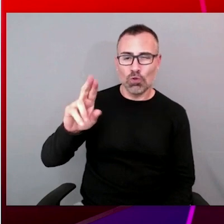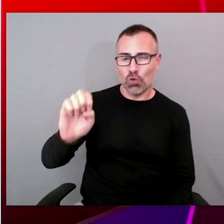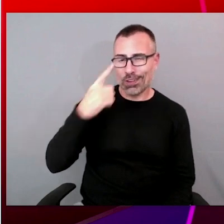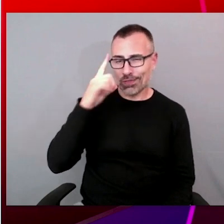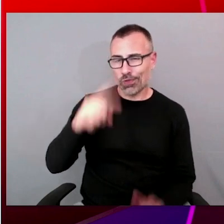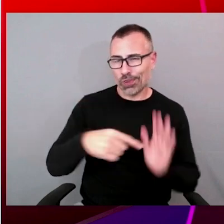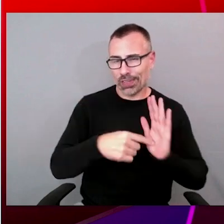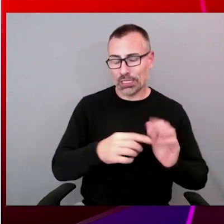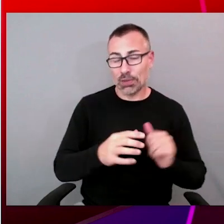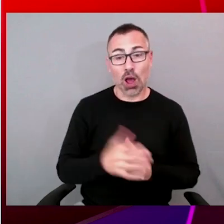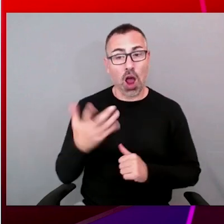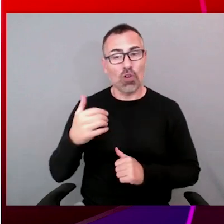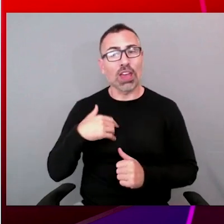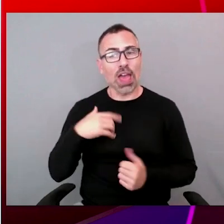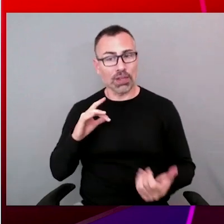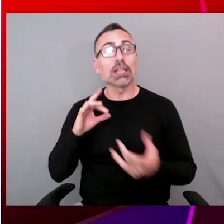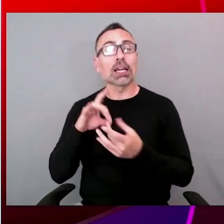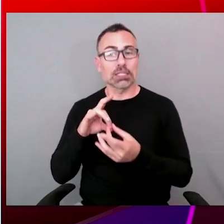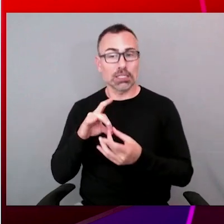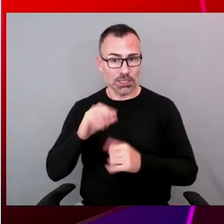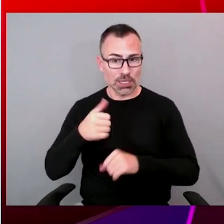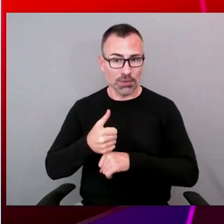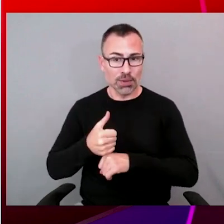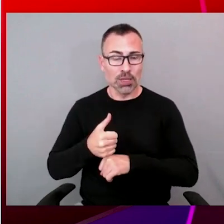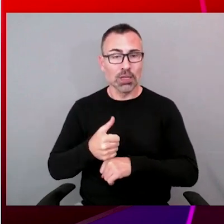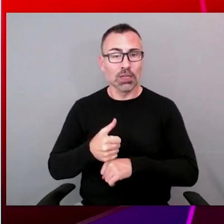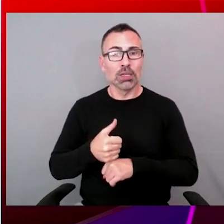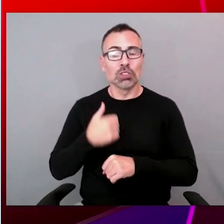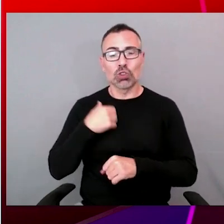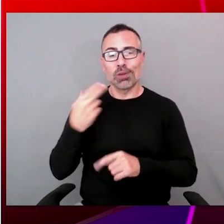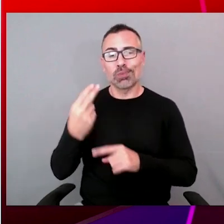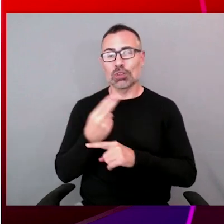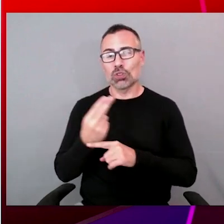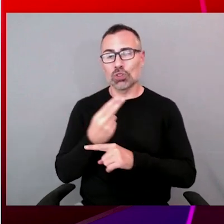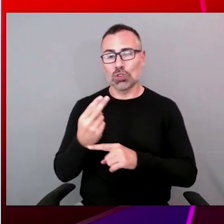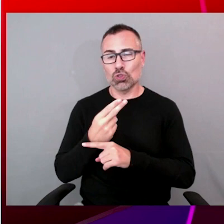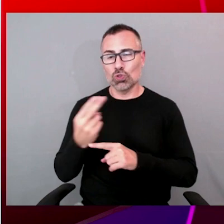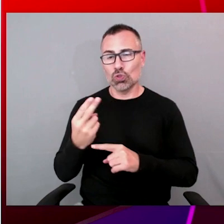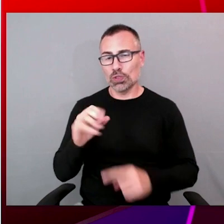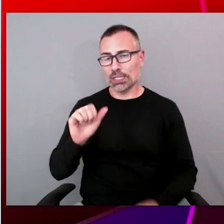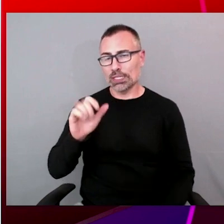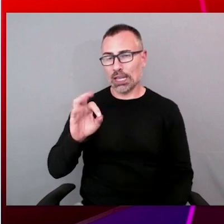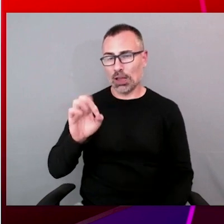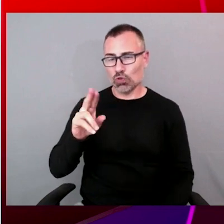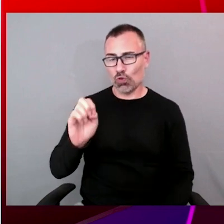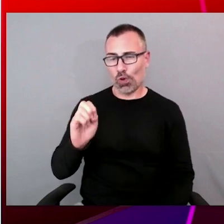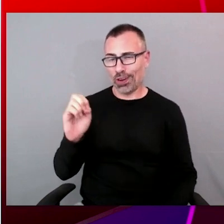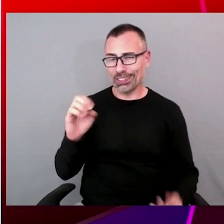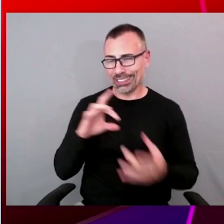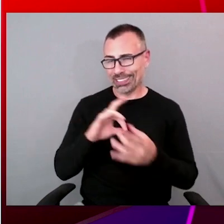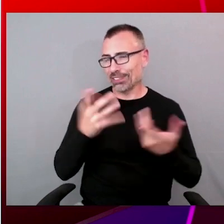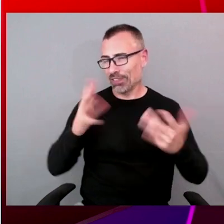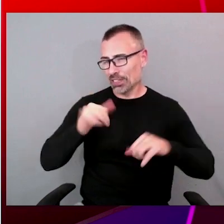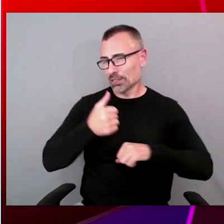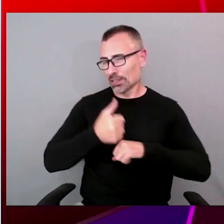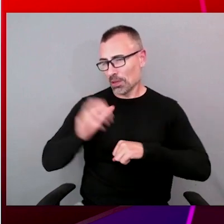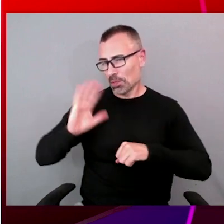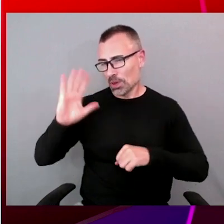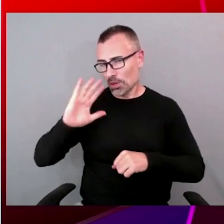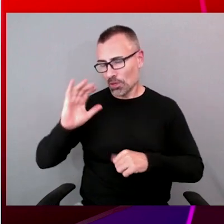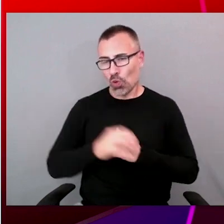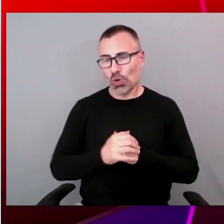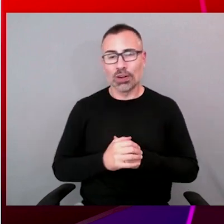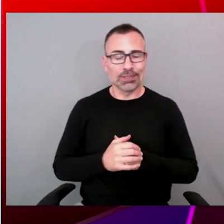got a connection set up, so I'm just reusing a Salesforce connection that I've already established before and entered all the credentials.